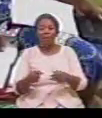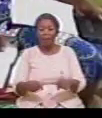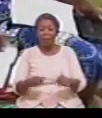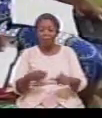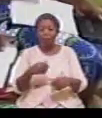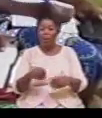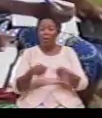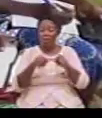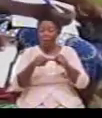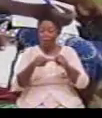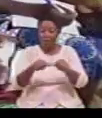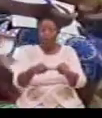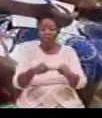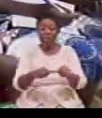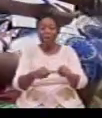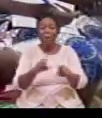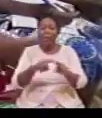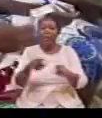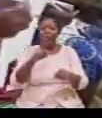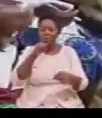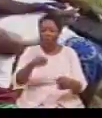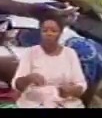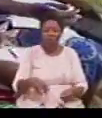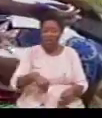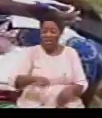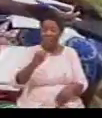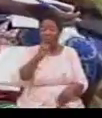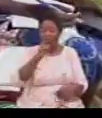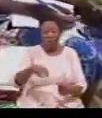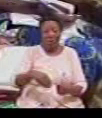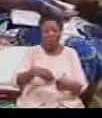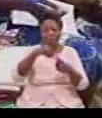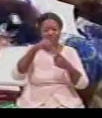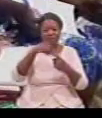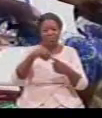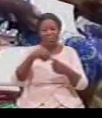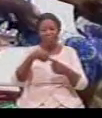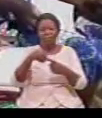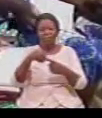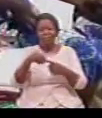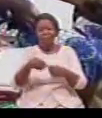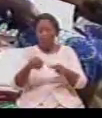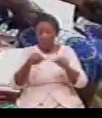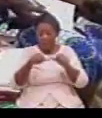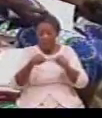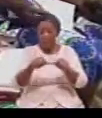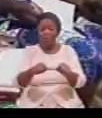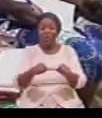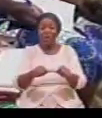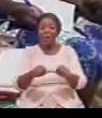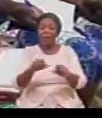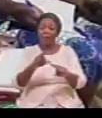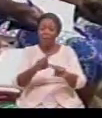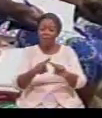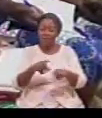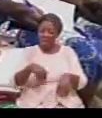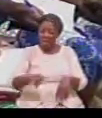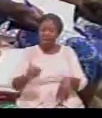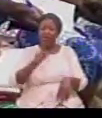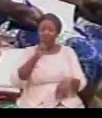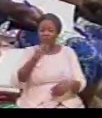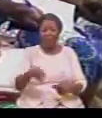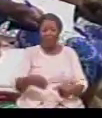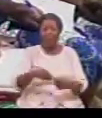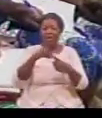perpetual, yet not peculiar. Perpetual, yet not peculiar. That